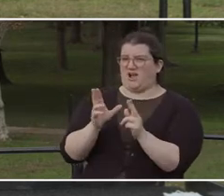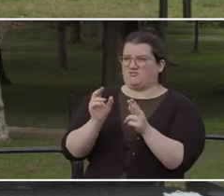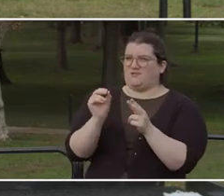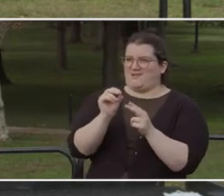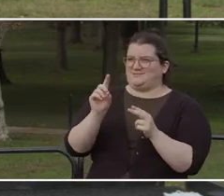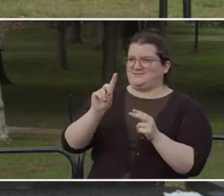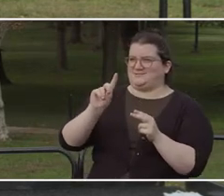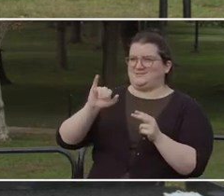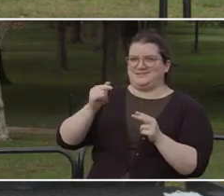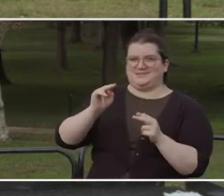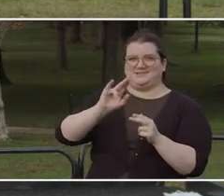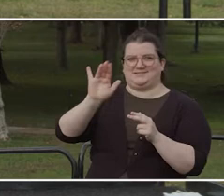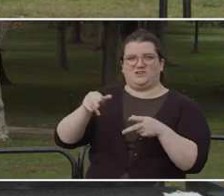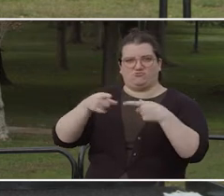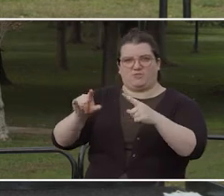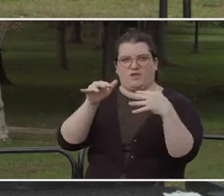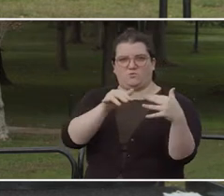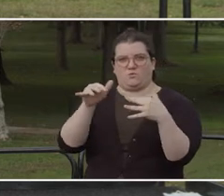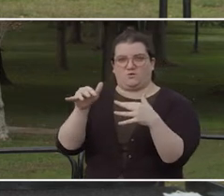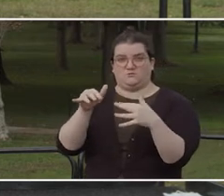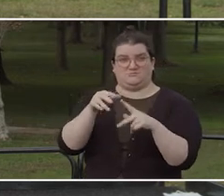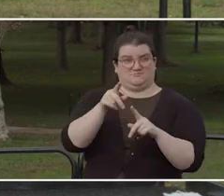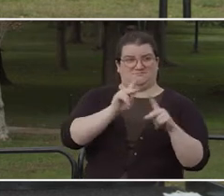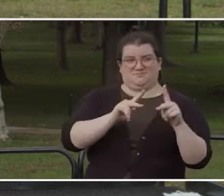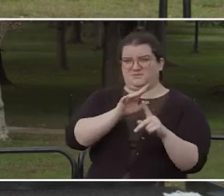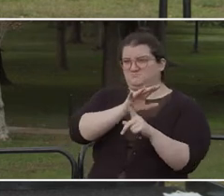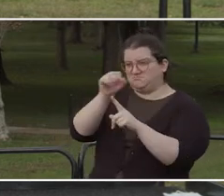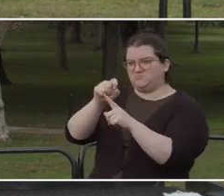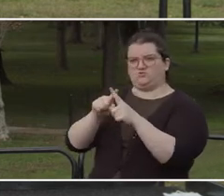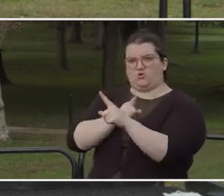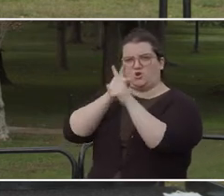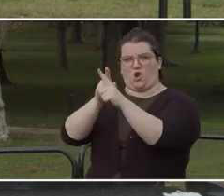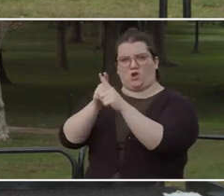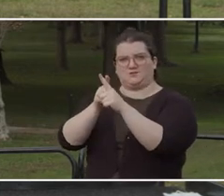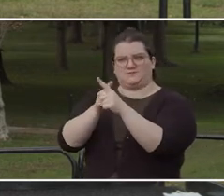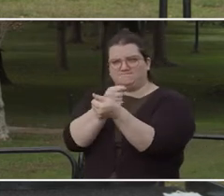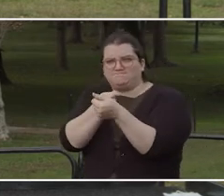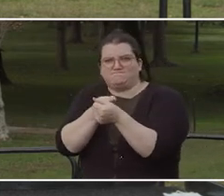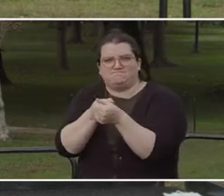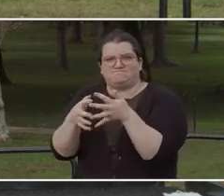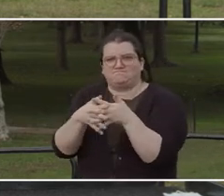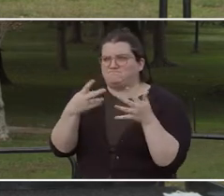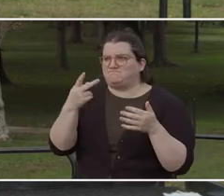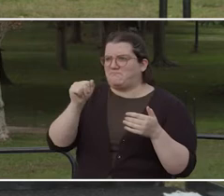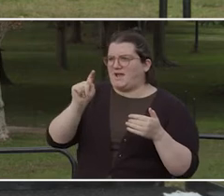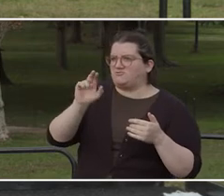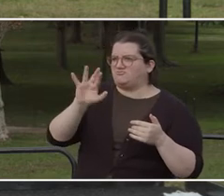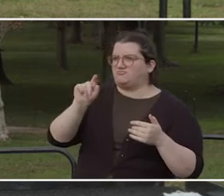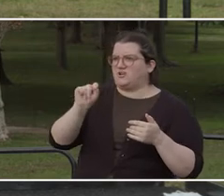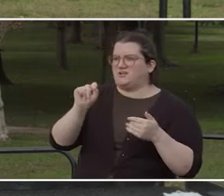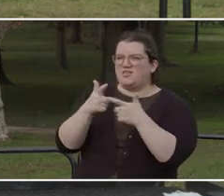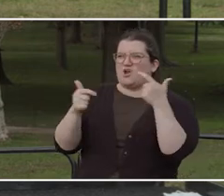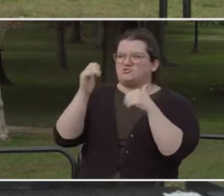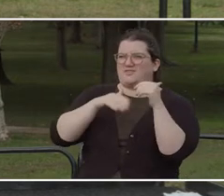war. They were drawn to a cause, a patriot's cause, much larger than themselves